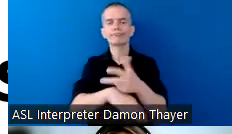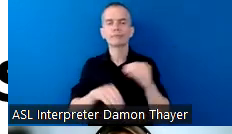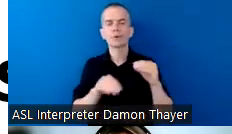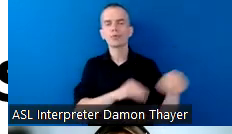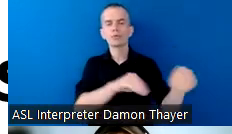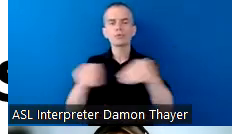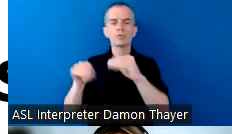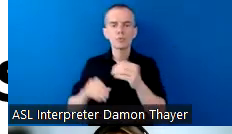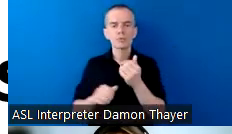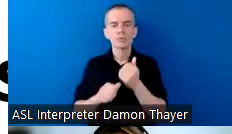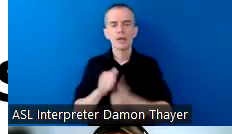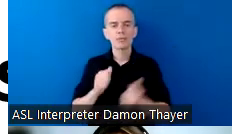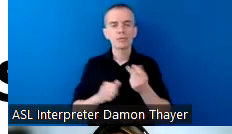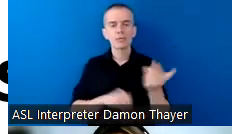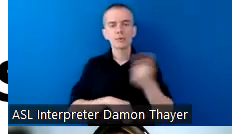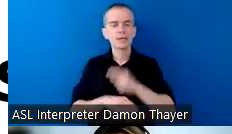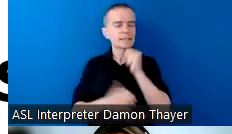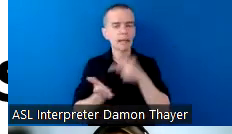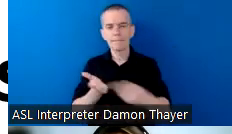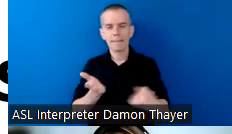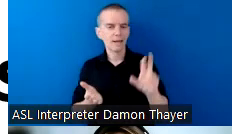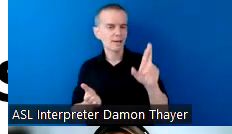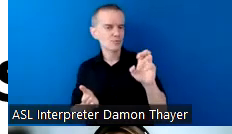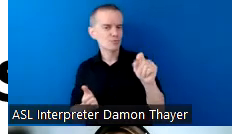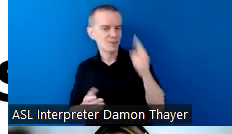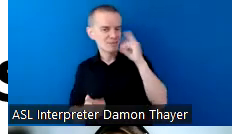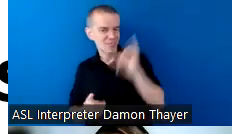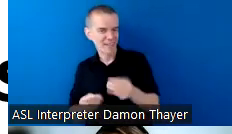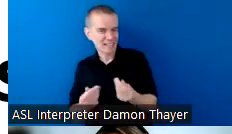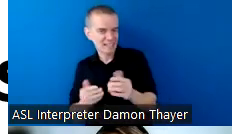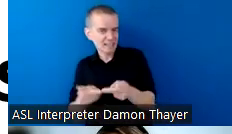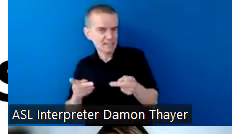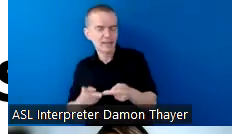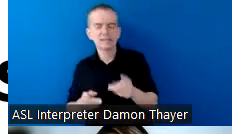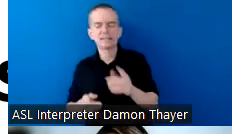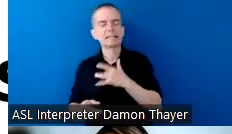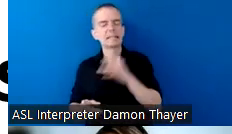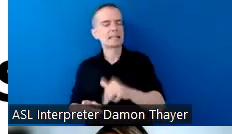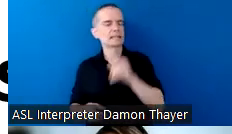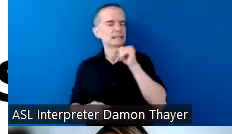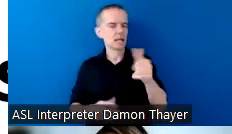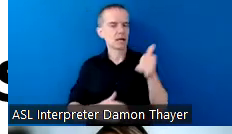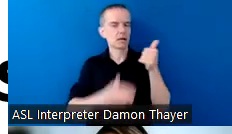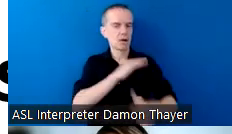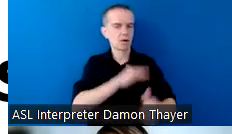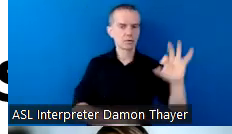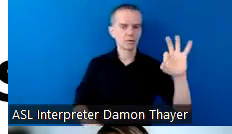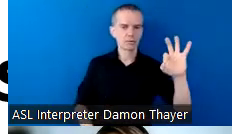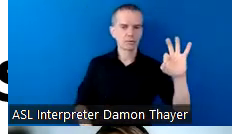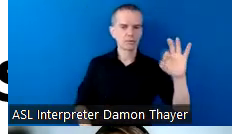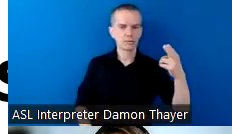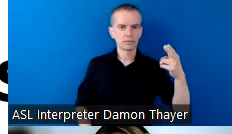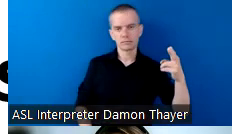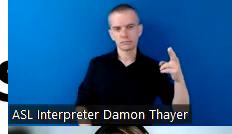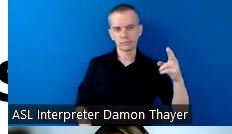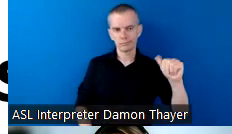of days, they're not paying for a rental space, likely that would not fall under the Fair Housing Act. So that's why we have to go over this,